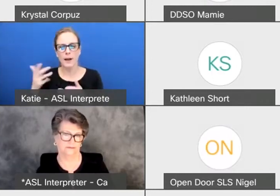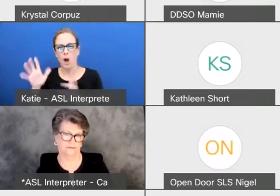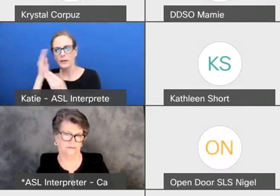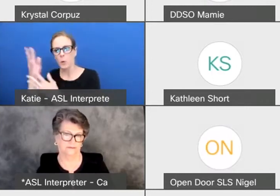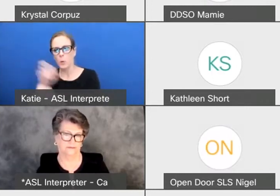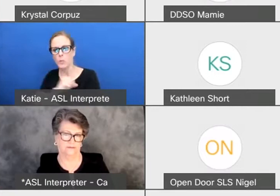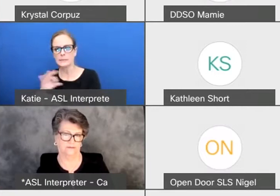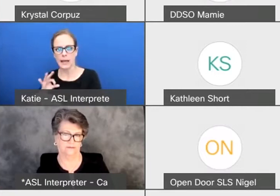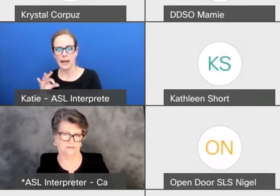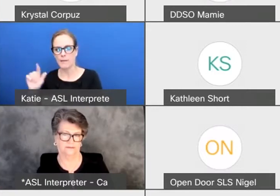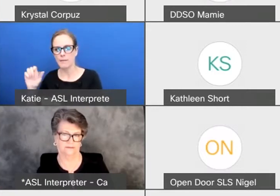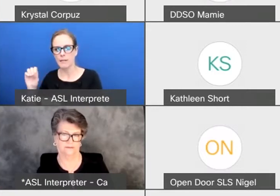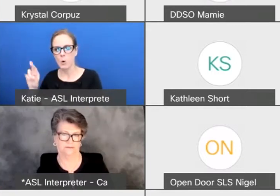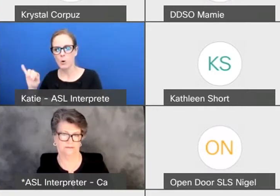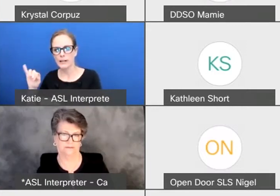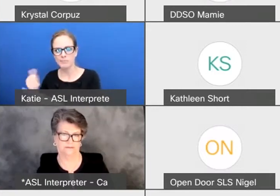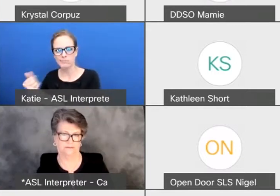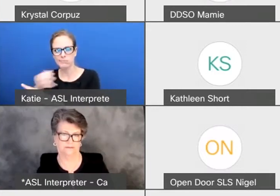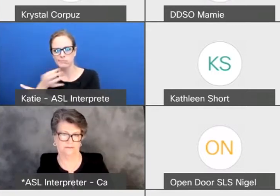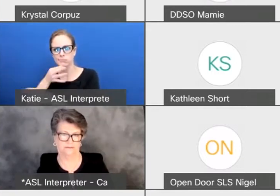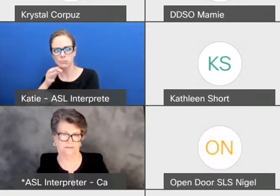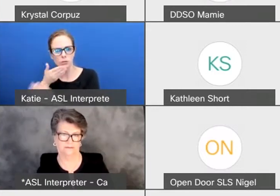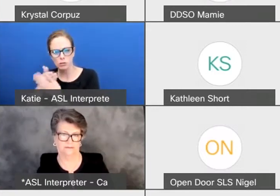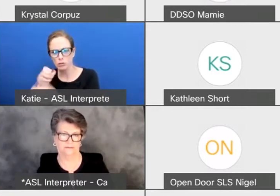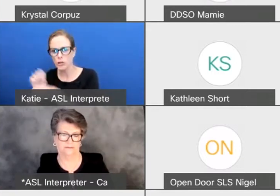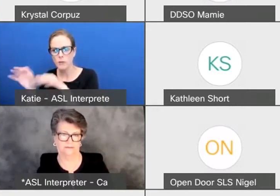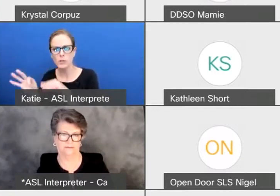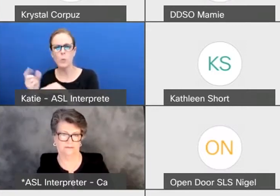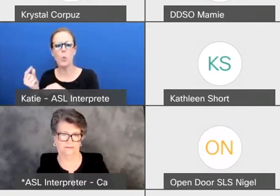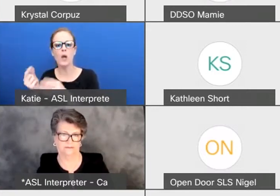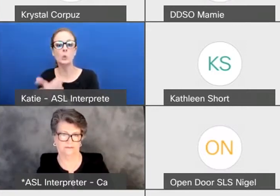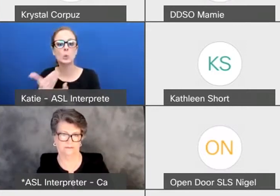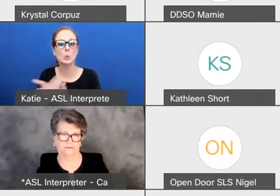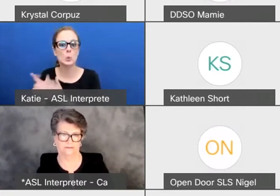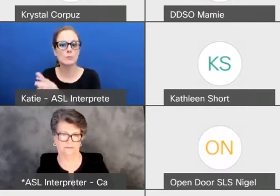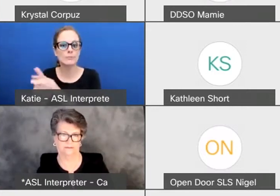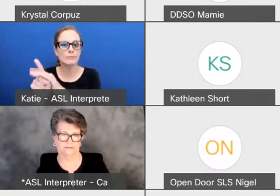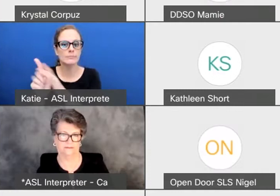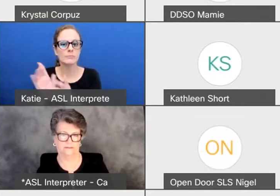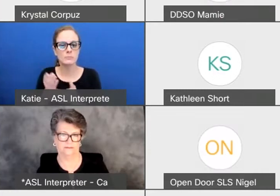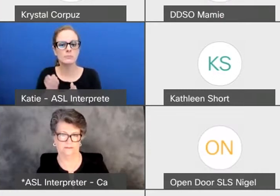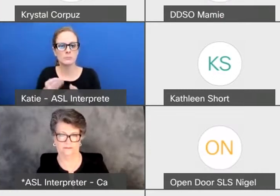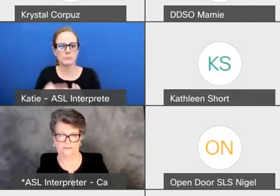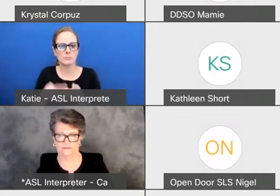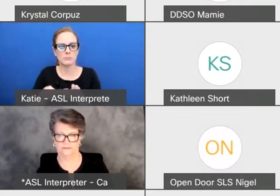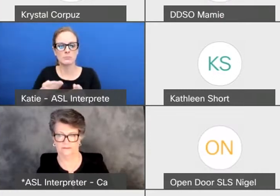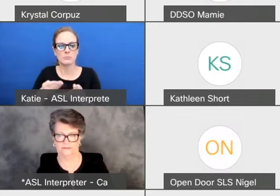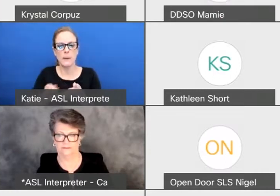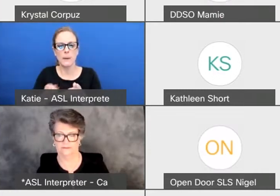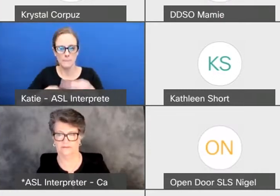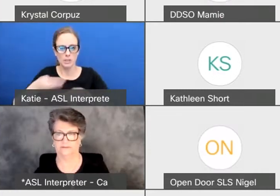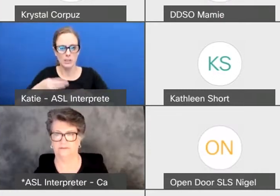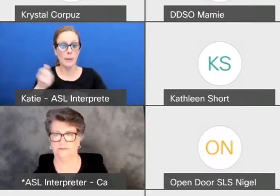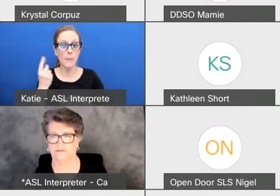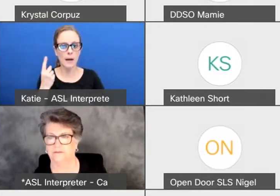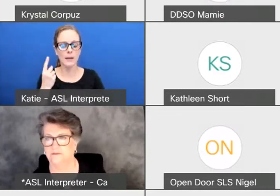which Lori did a good job of talking about some of the newer things that are in the budget, but they were not